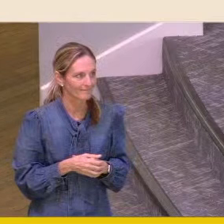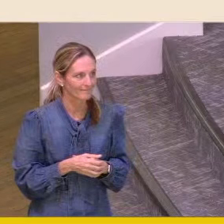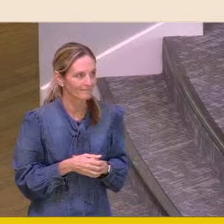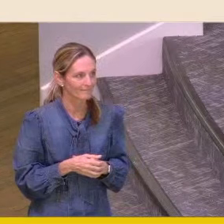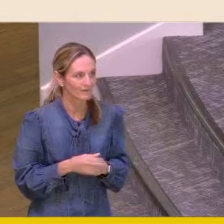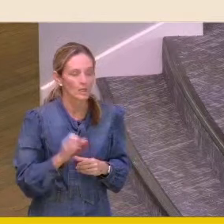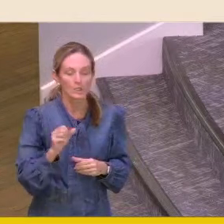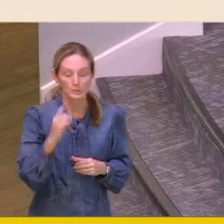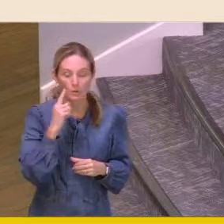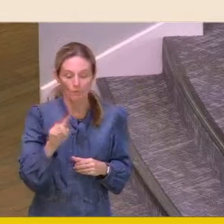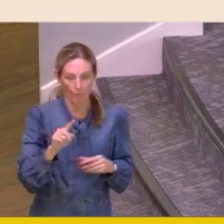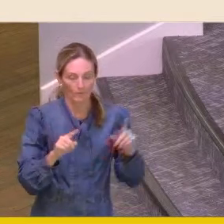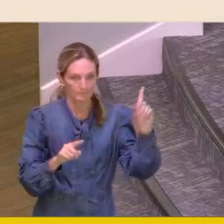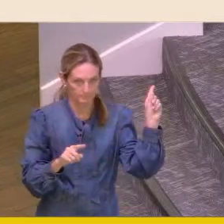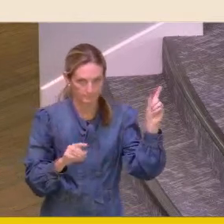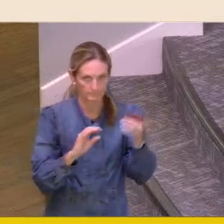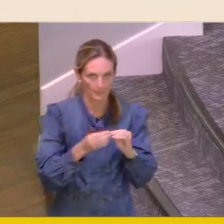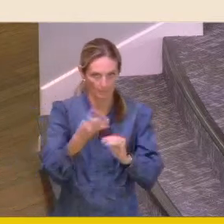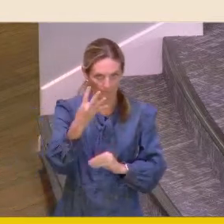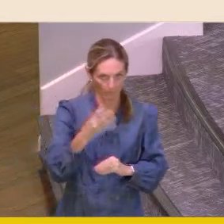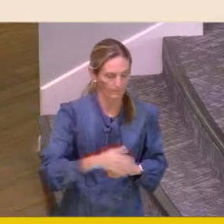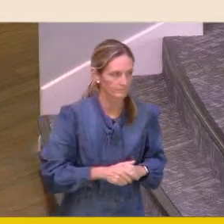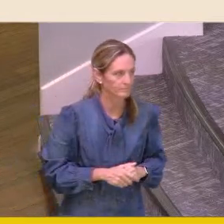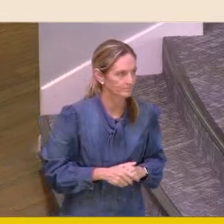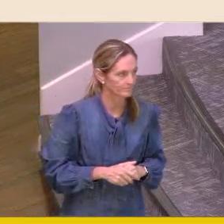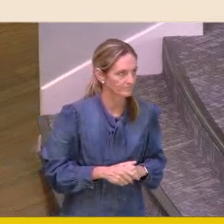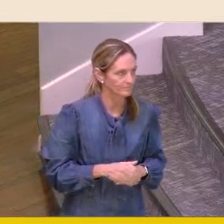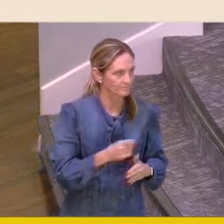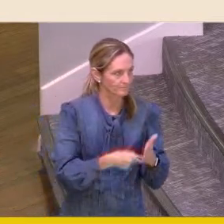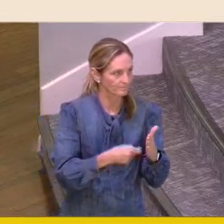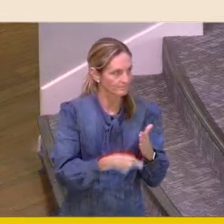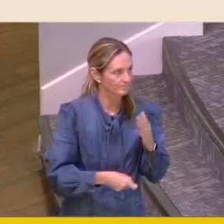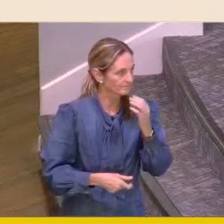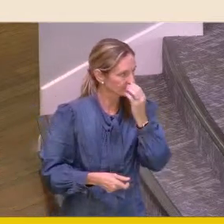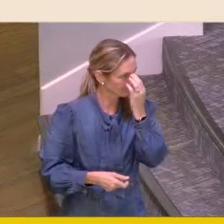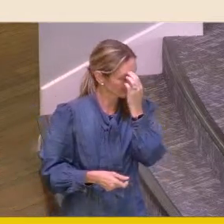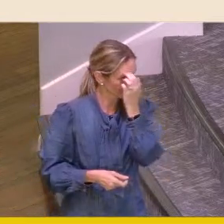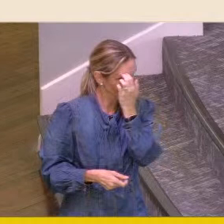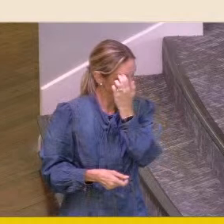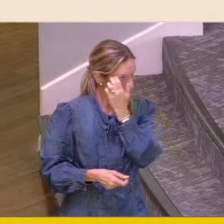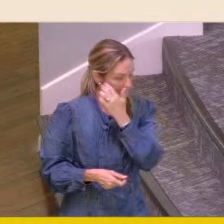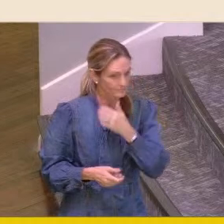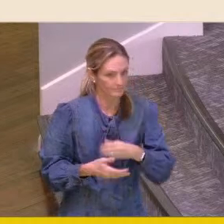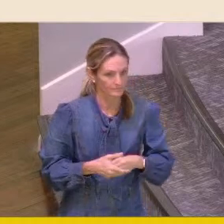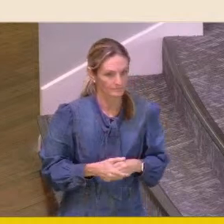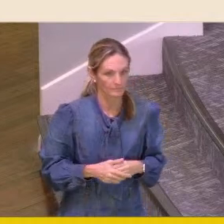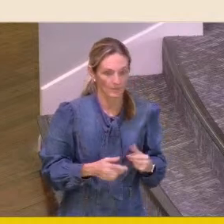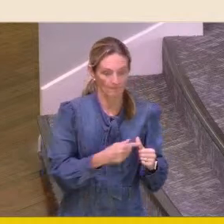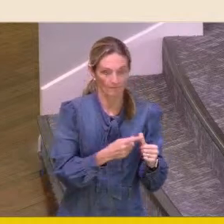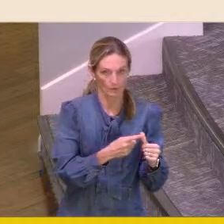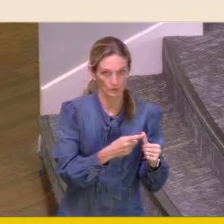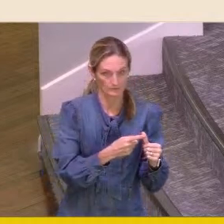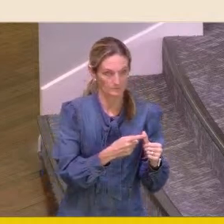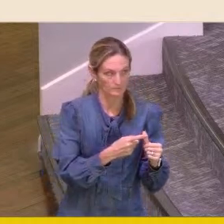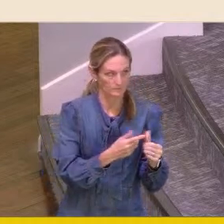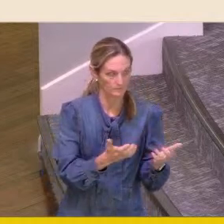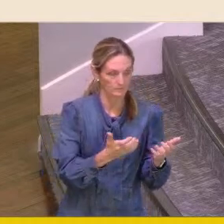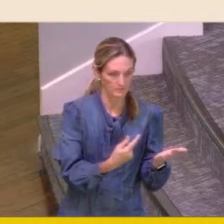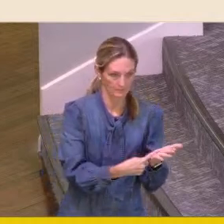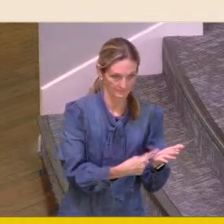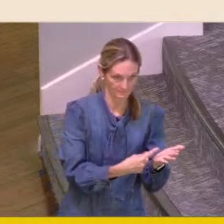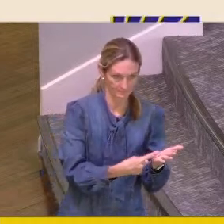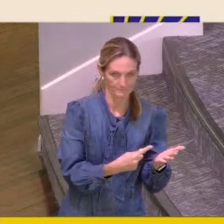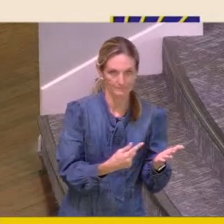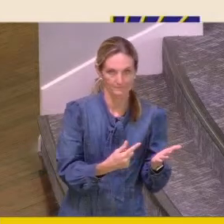So for our expenditure piece, I'd like to first start off by talking about our guiding